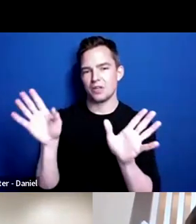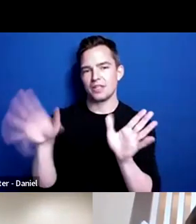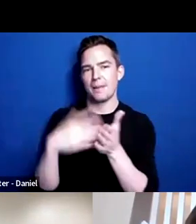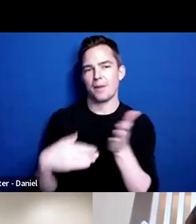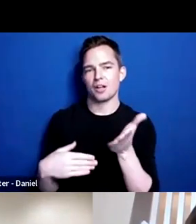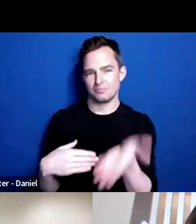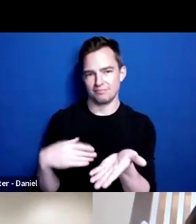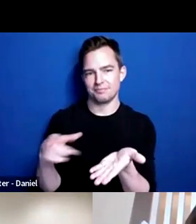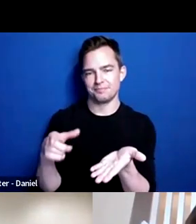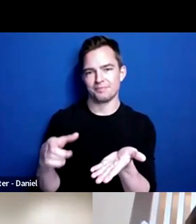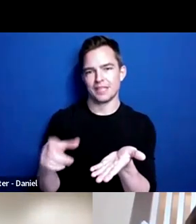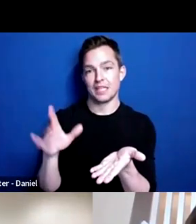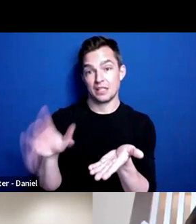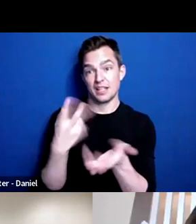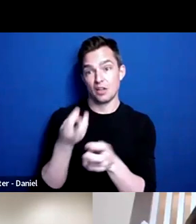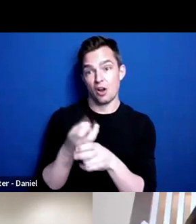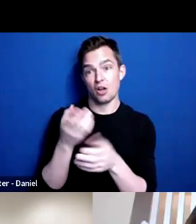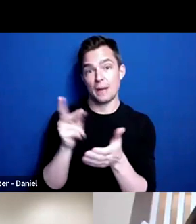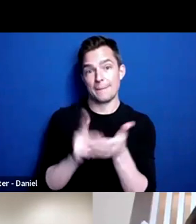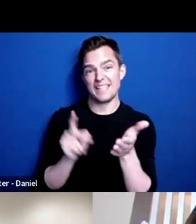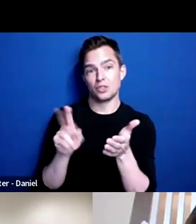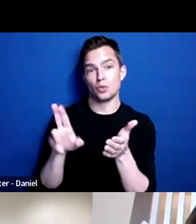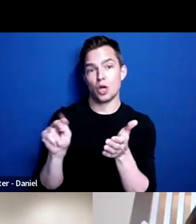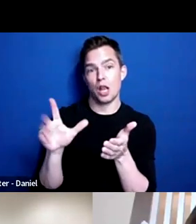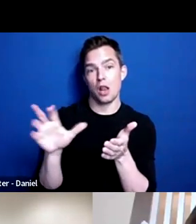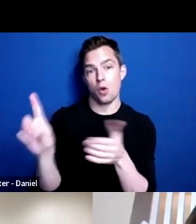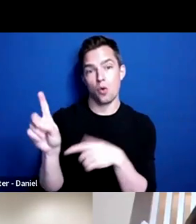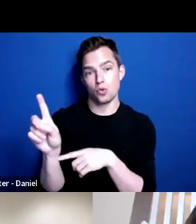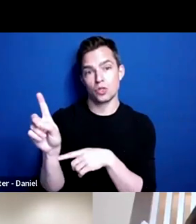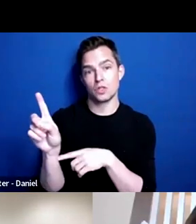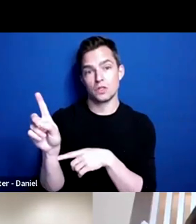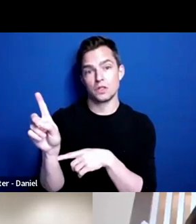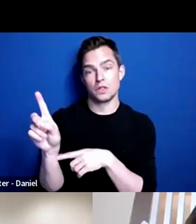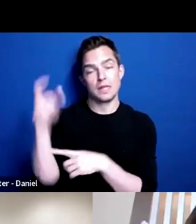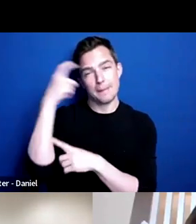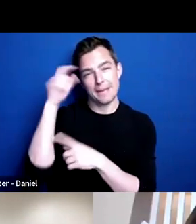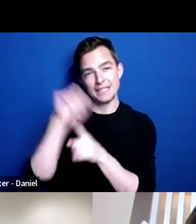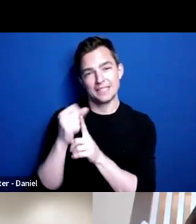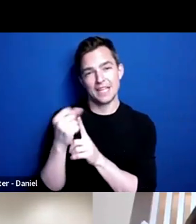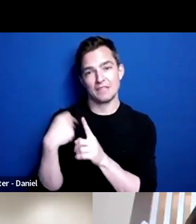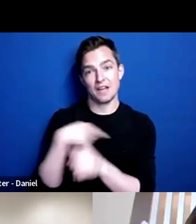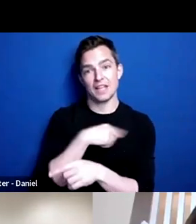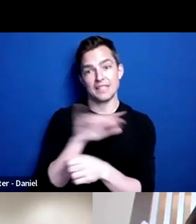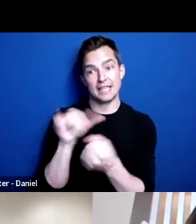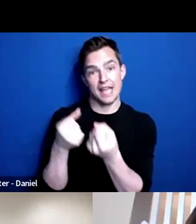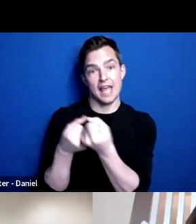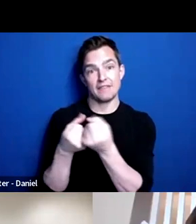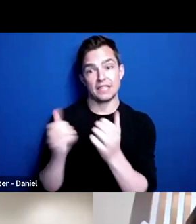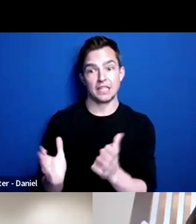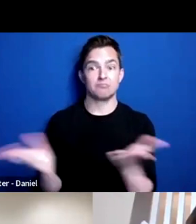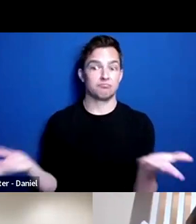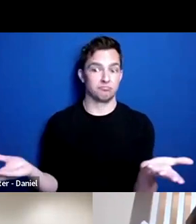Because that's a hard piece to unload, right? Of the mindsets of us as advocates, right?